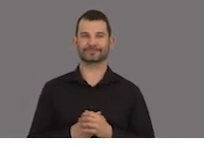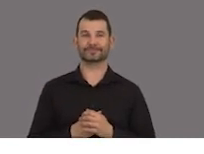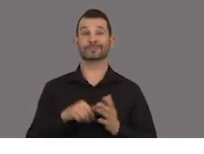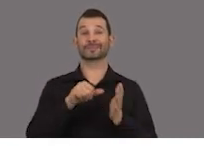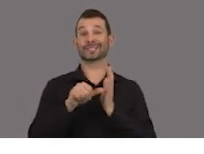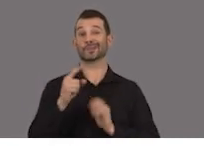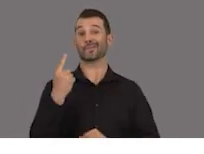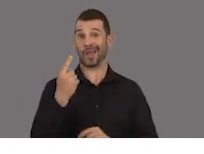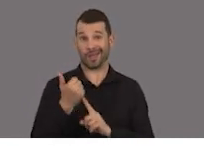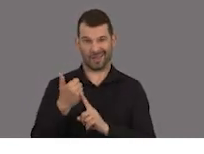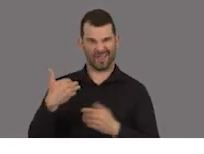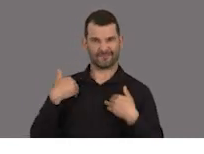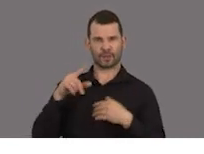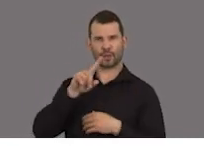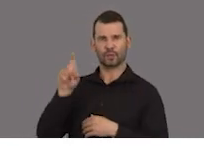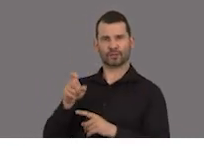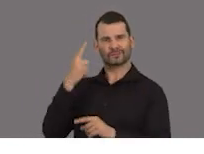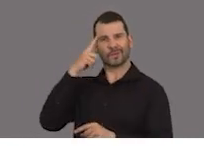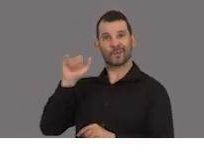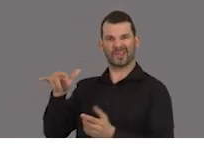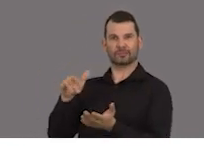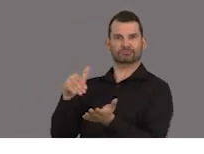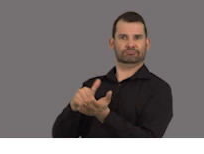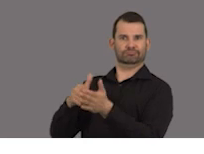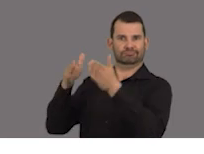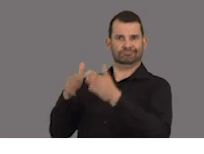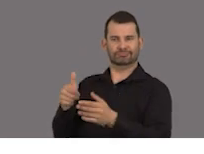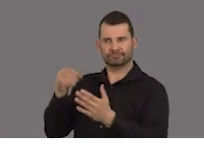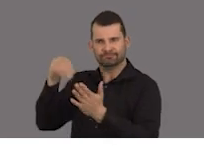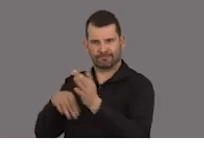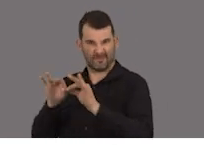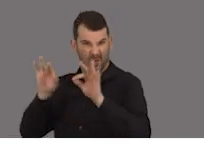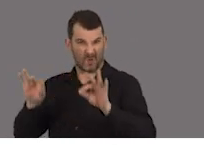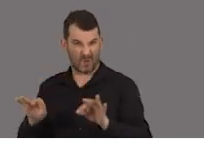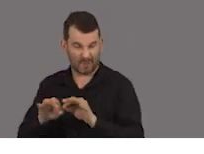Page 1 has questions for the medical practitioner completing the form.